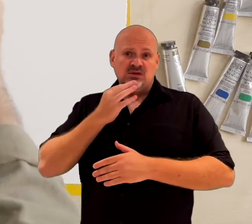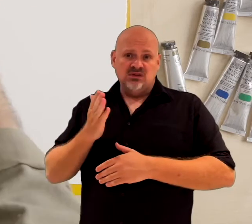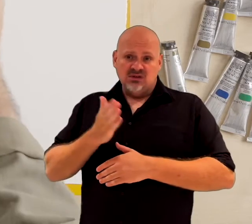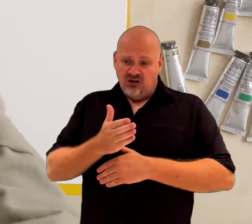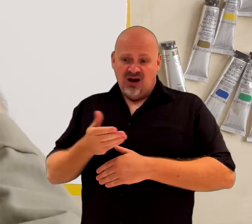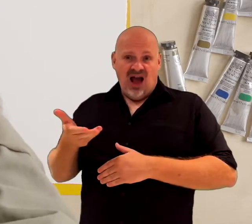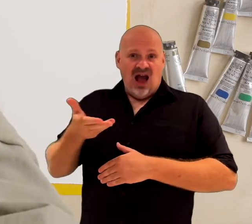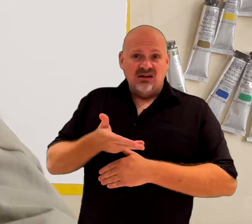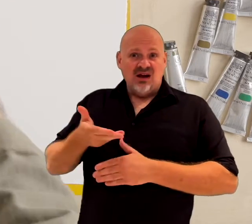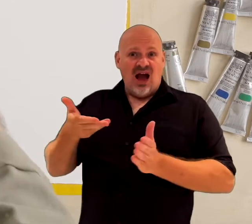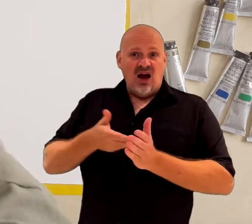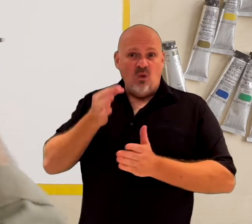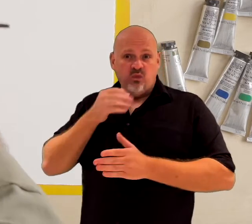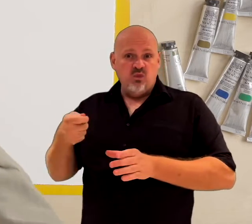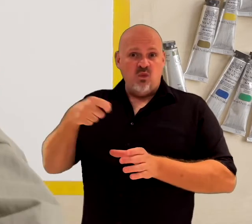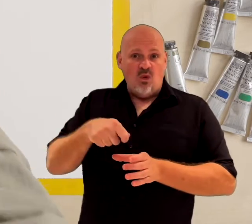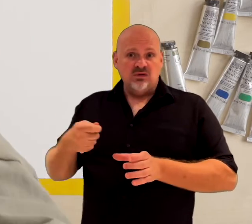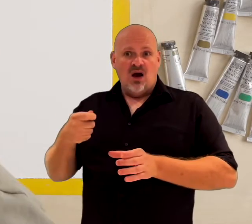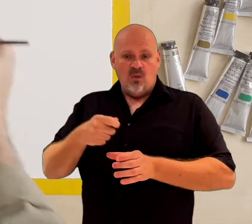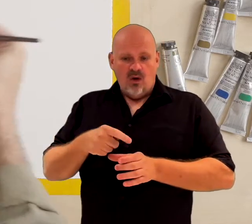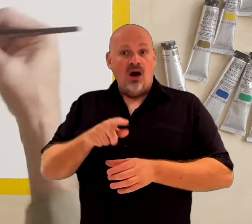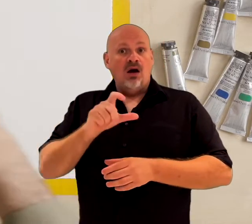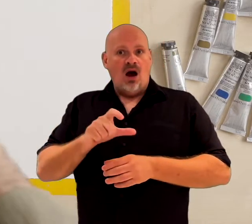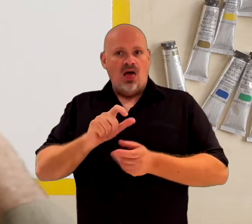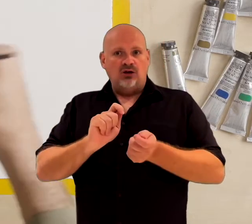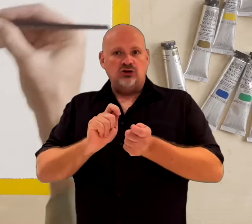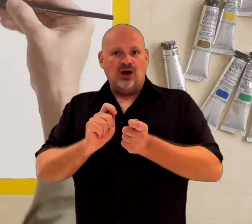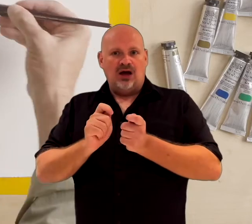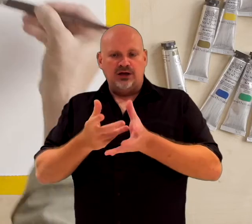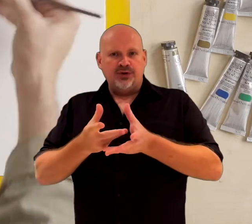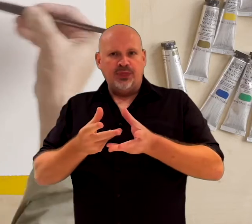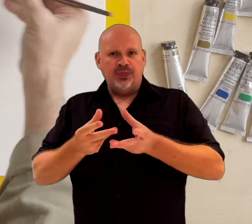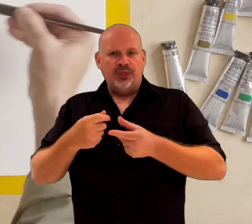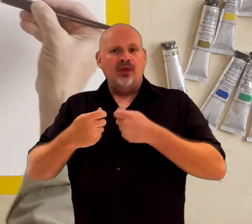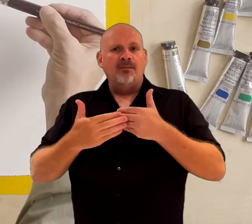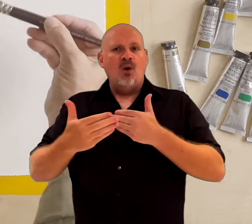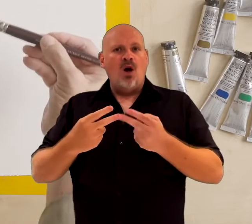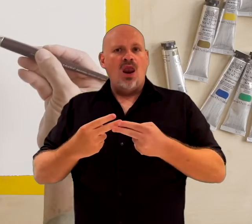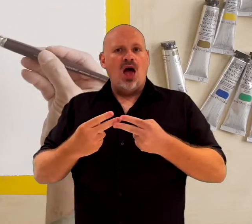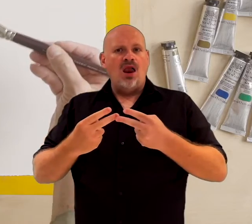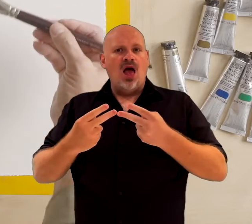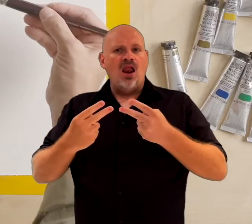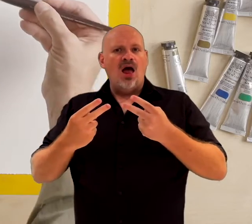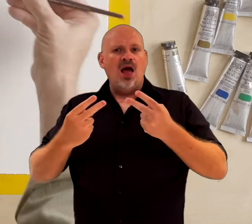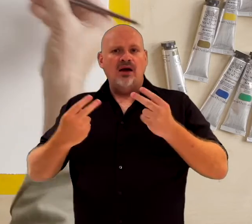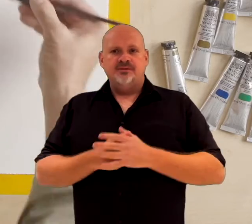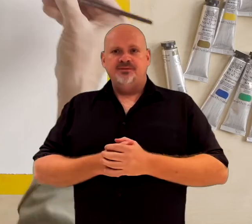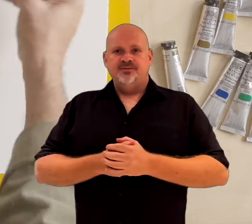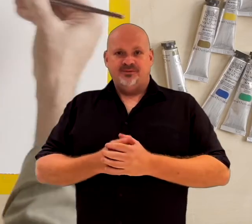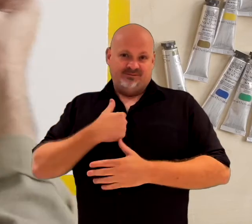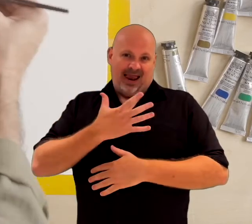starts to change the color and dilute it and make it a little bit lighter. So I like to create these puddles.